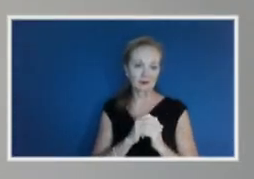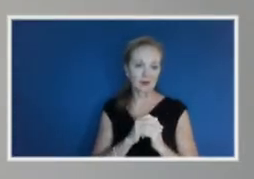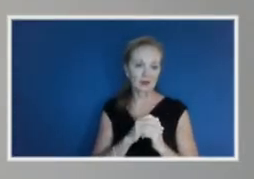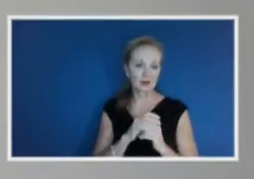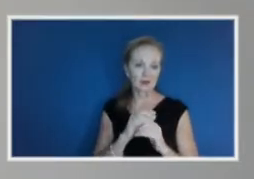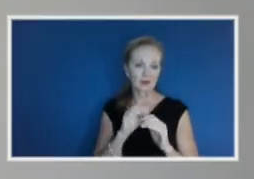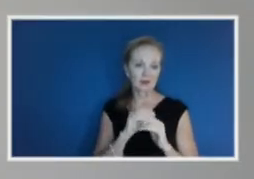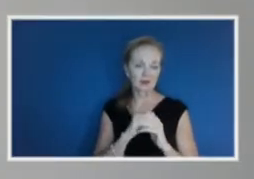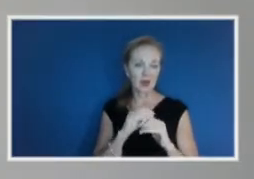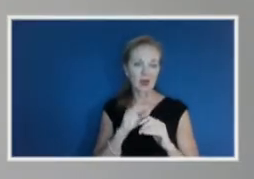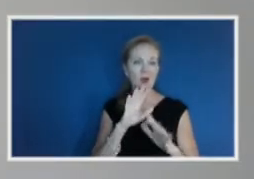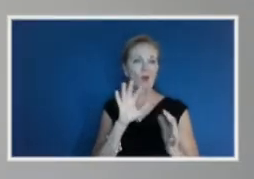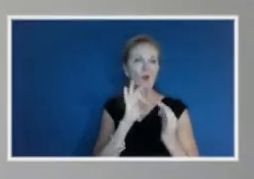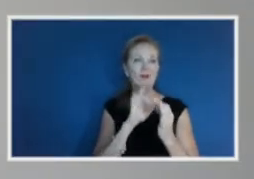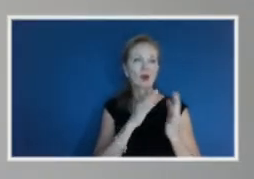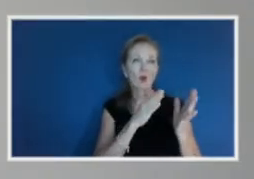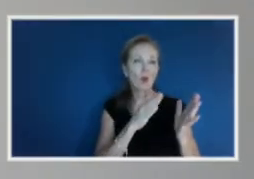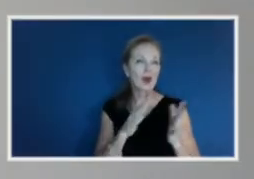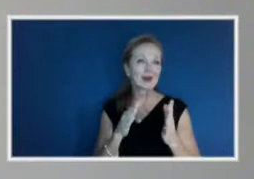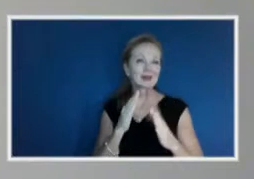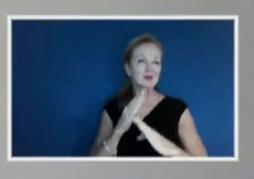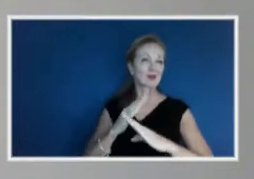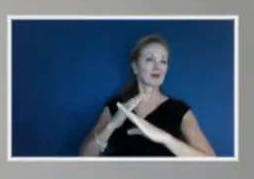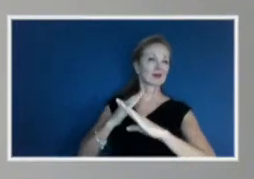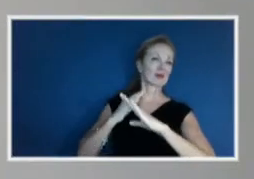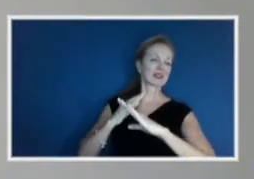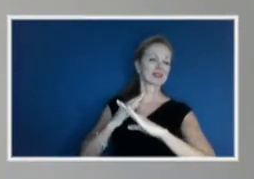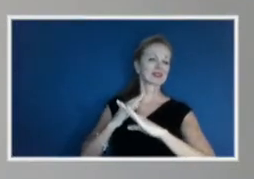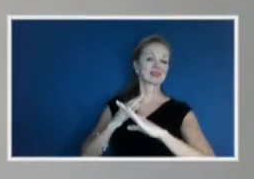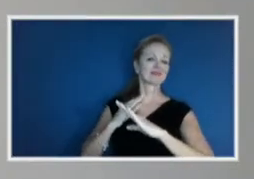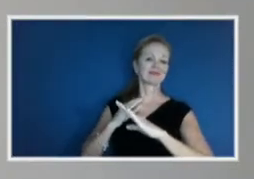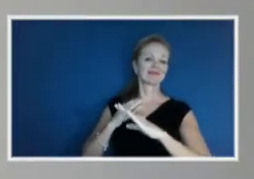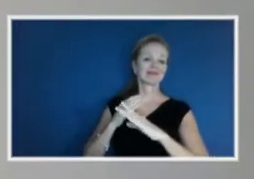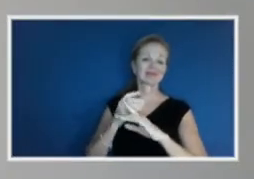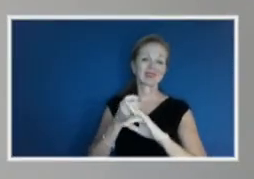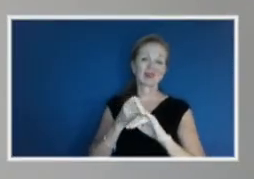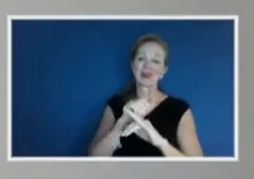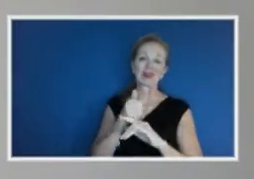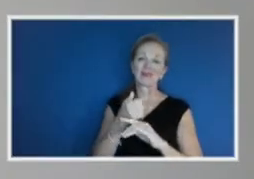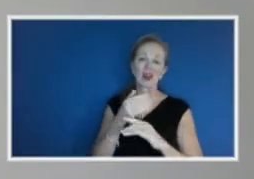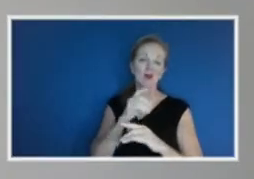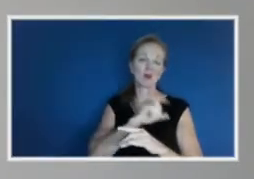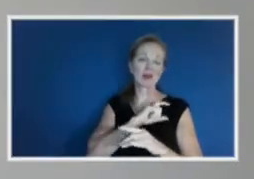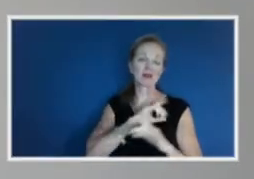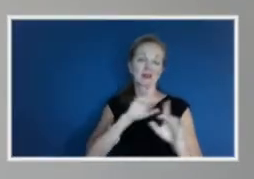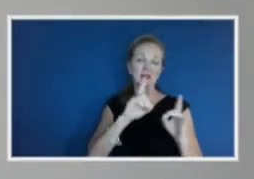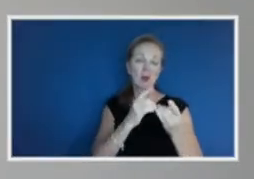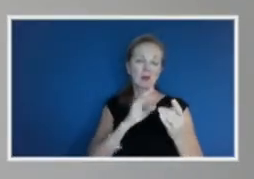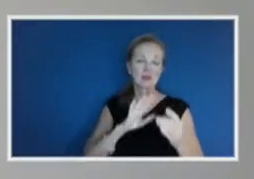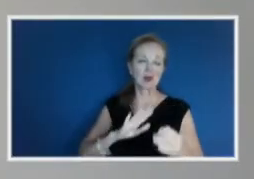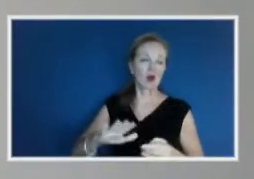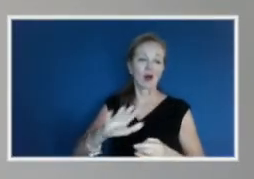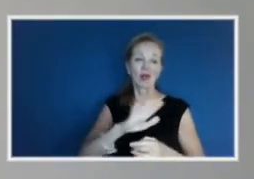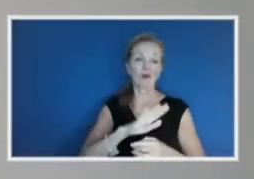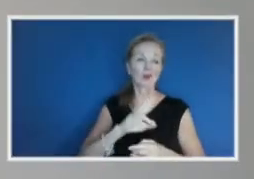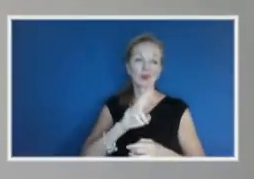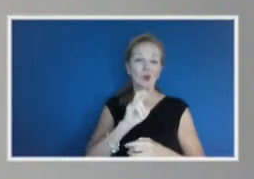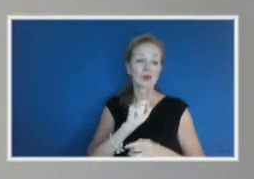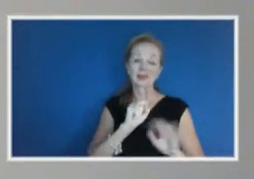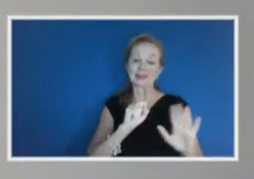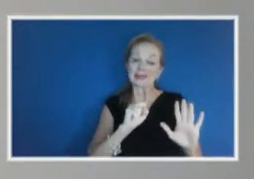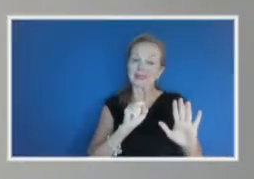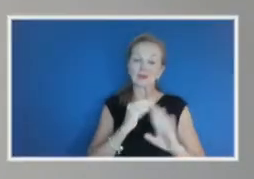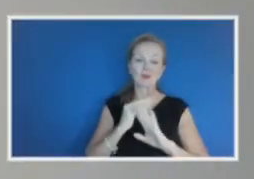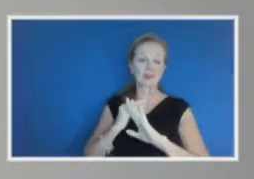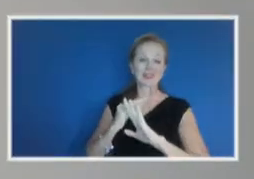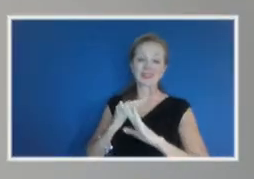no perfect way to keep that out of any of our police departments across the country. But what we do is a